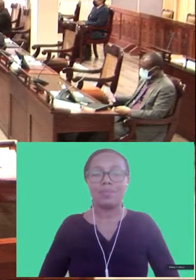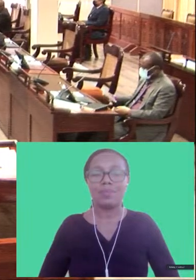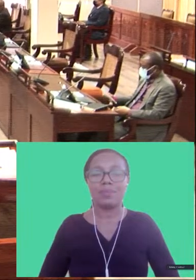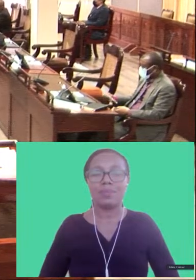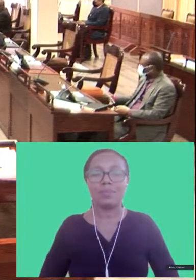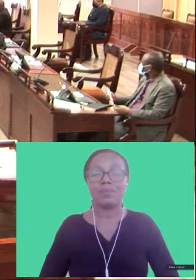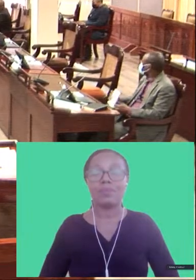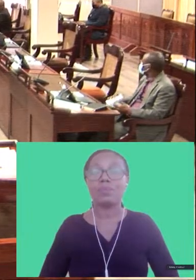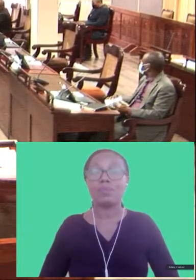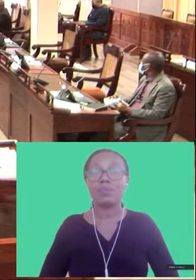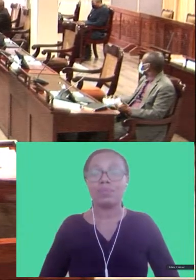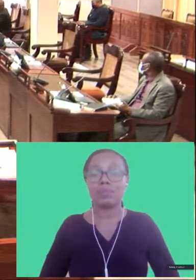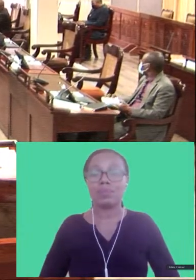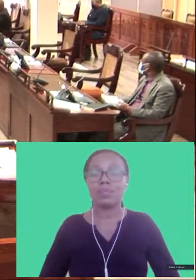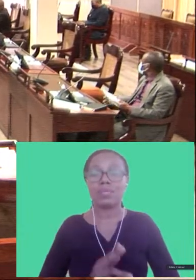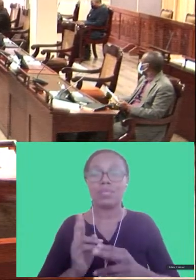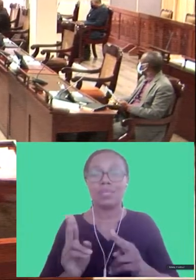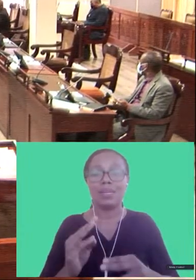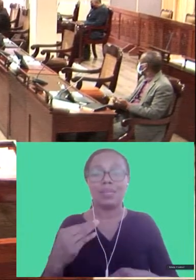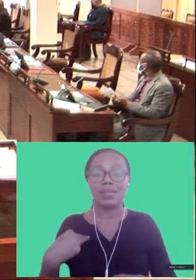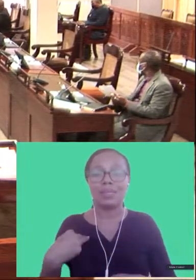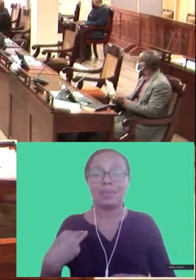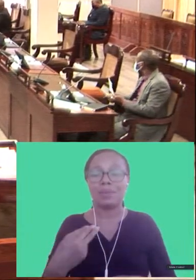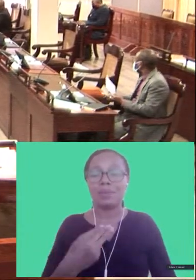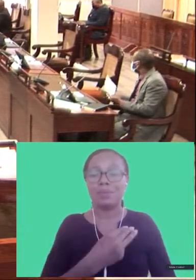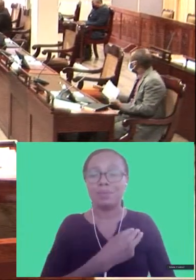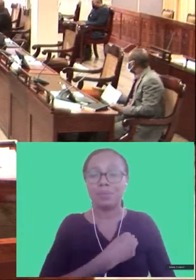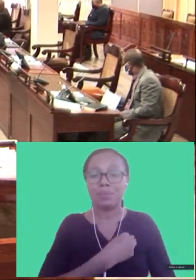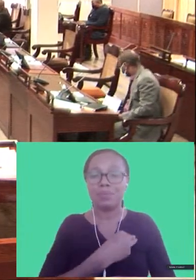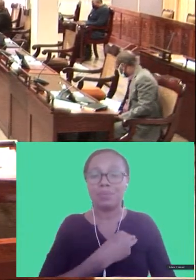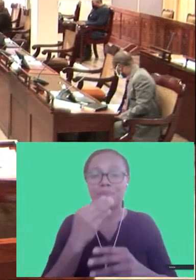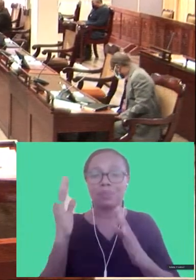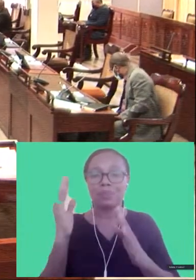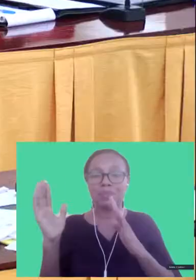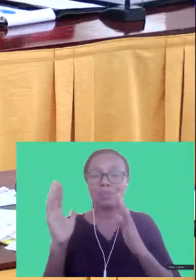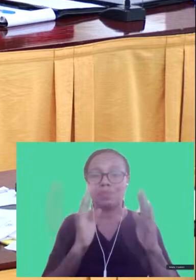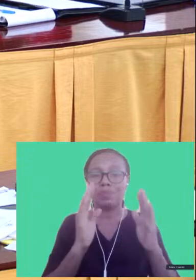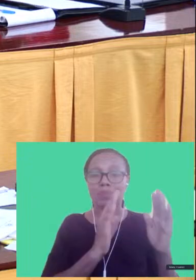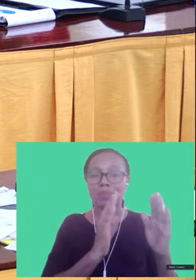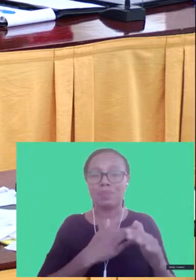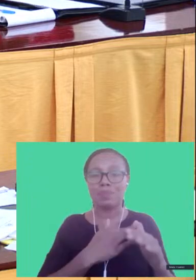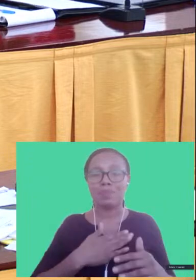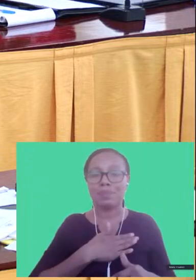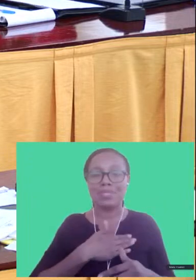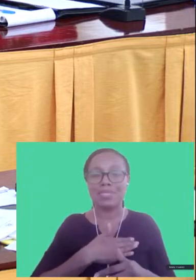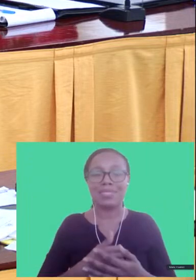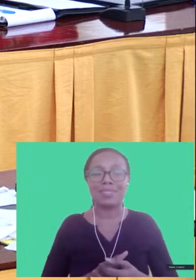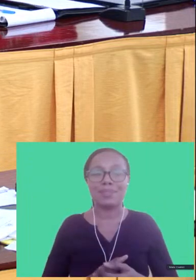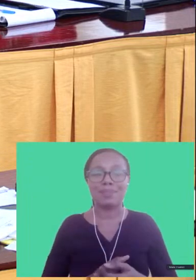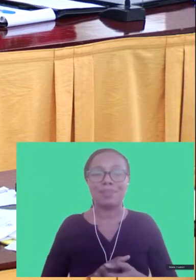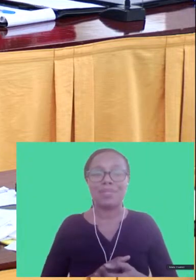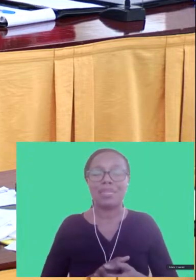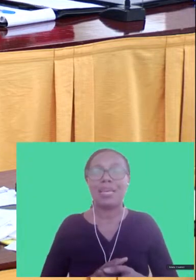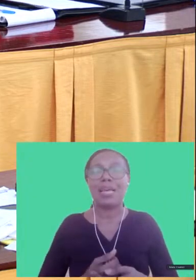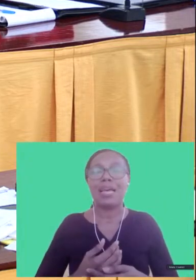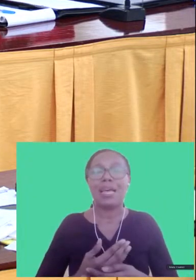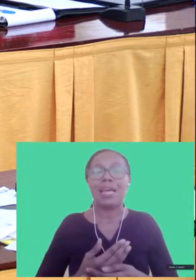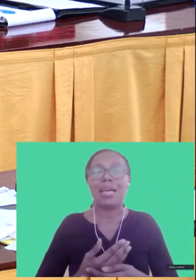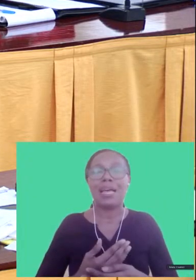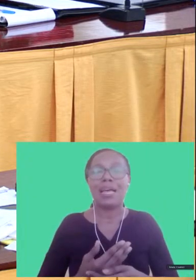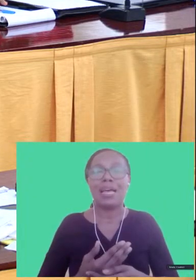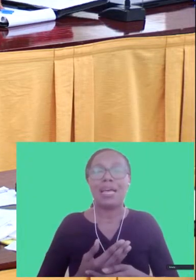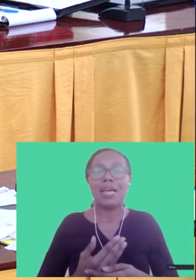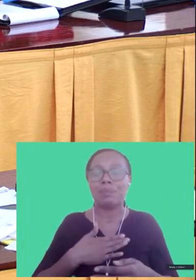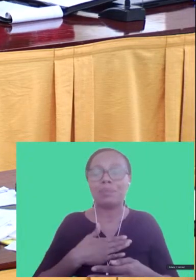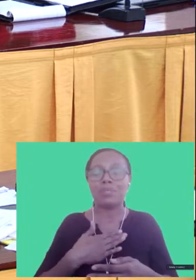Beg pardon, ma'am. I beg to move that head 92 stand part. Question is that head 92 in the amount of